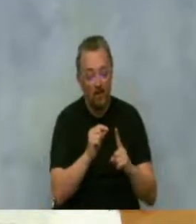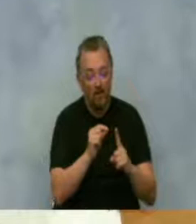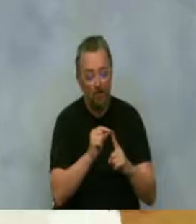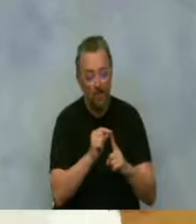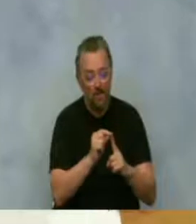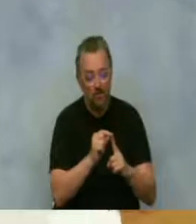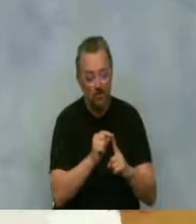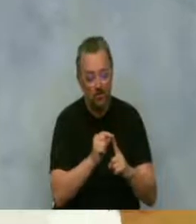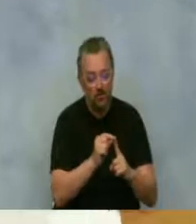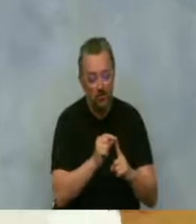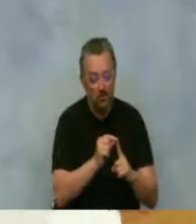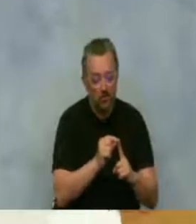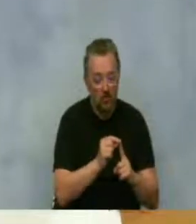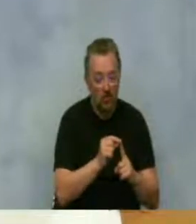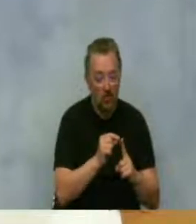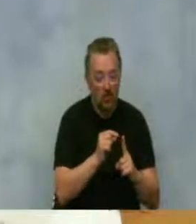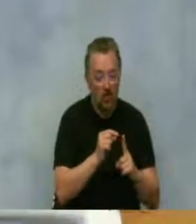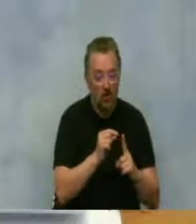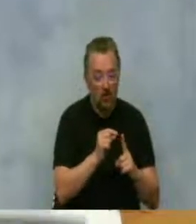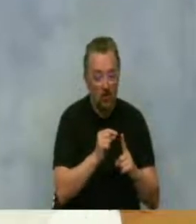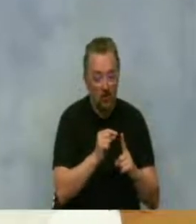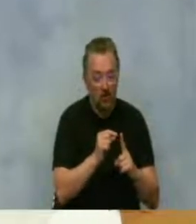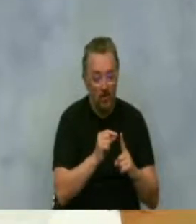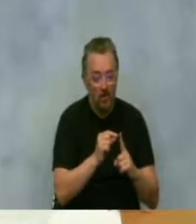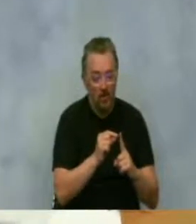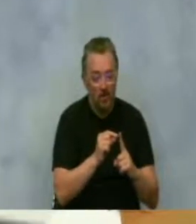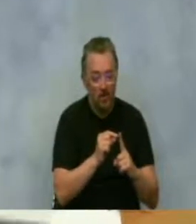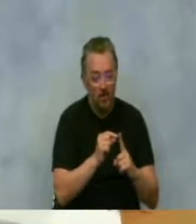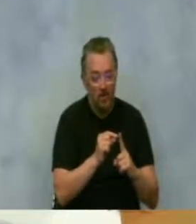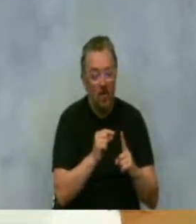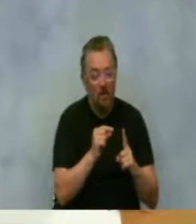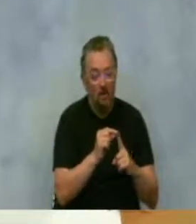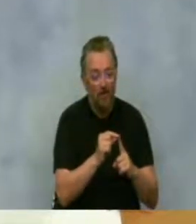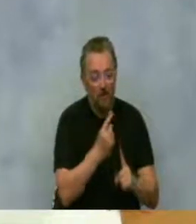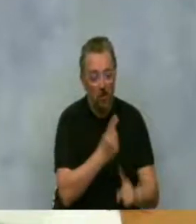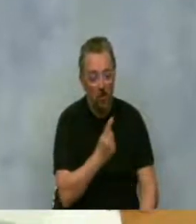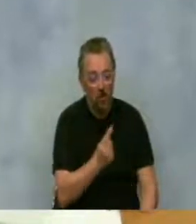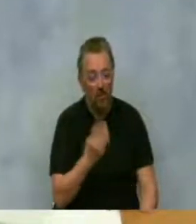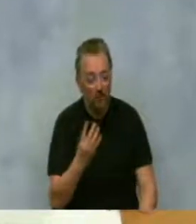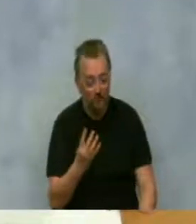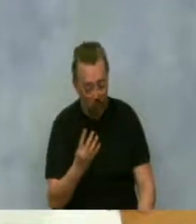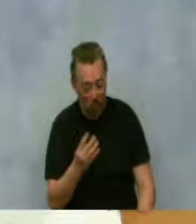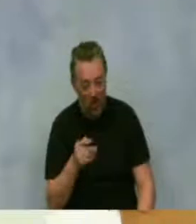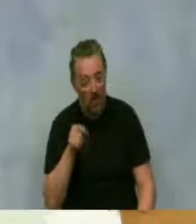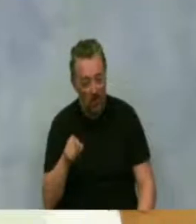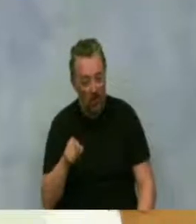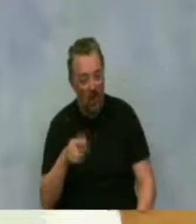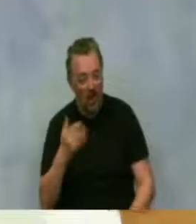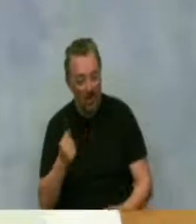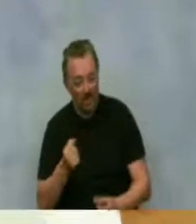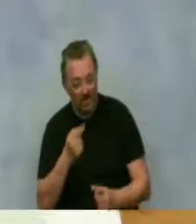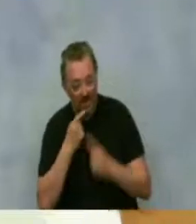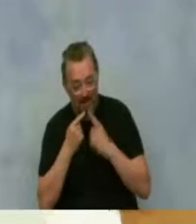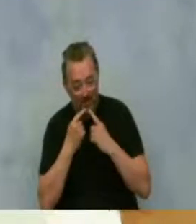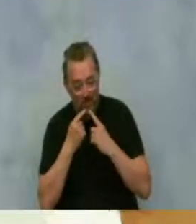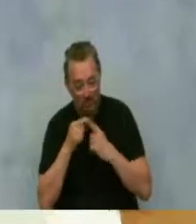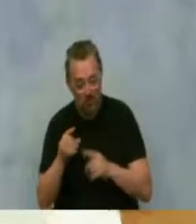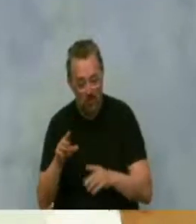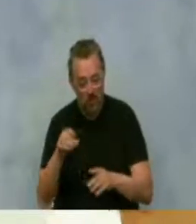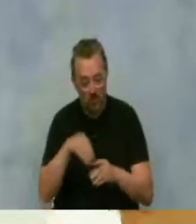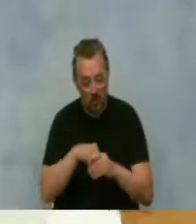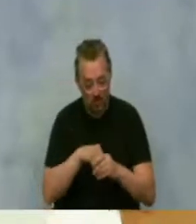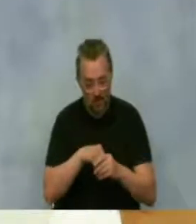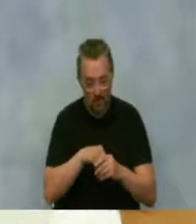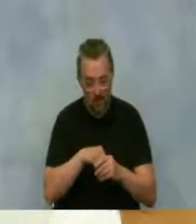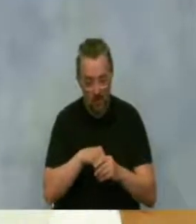out priorities for grant funding to be delivered over the 5-year period. In total, the sites identified have an